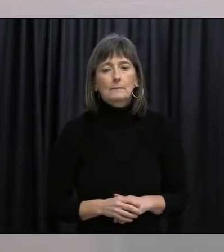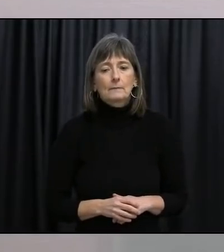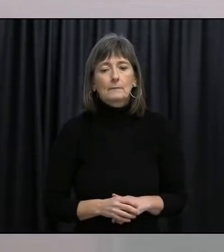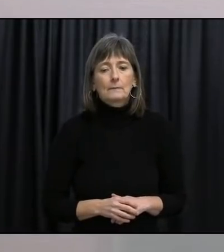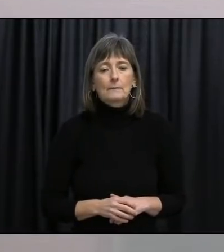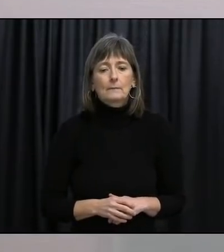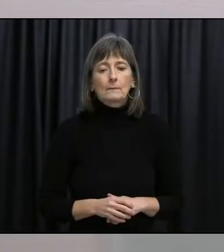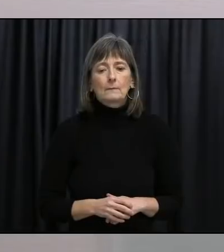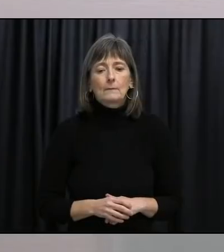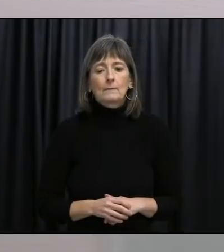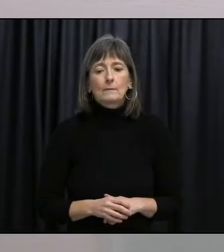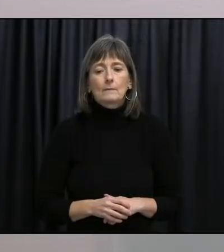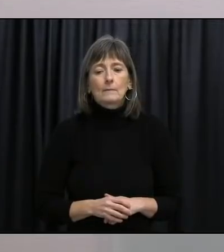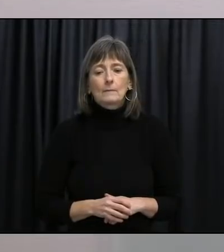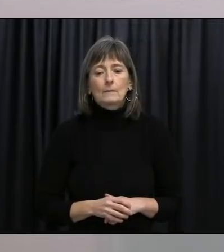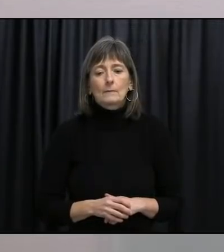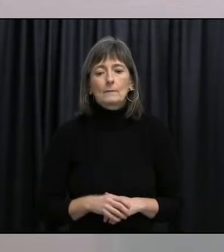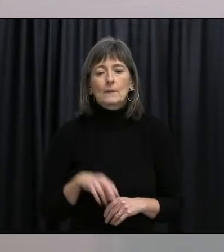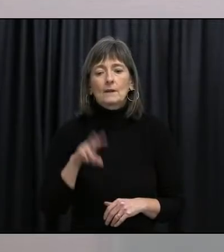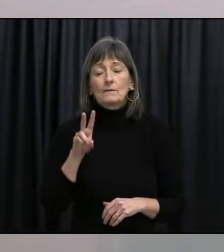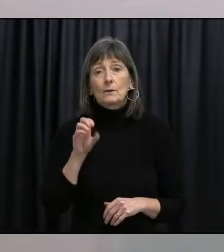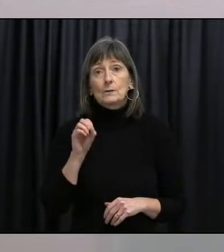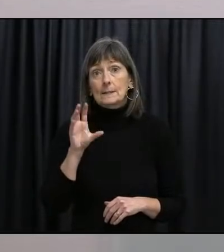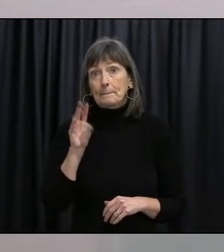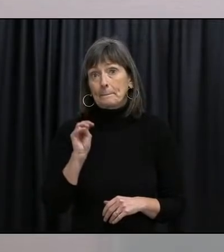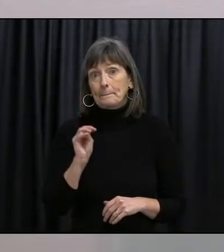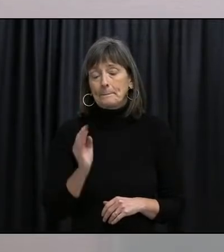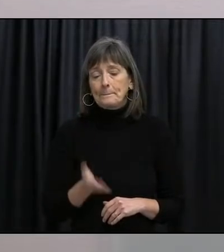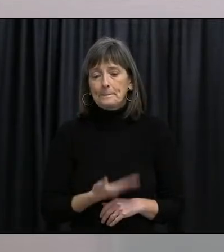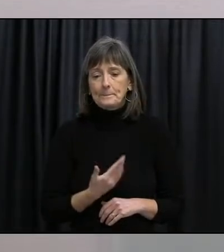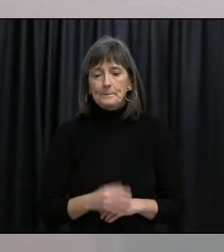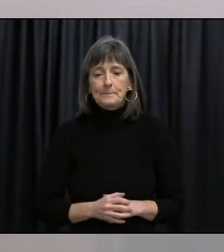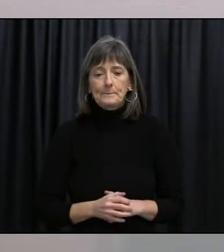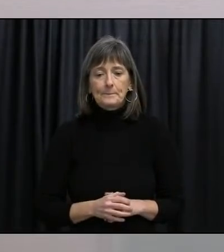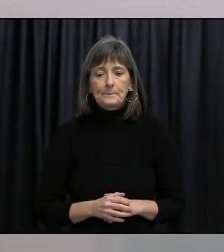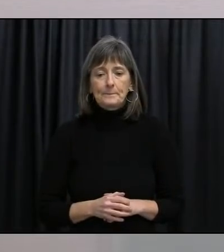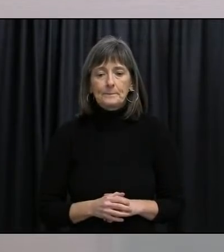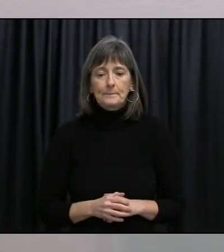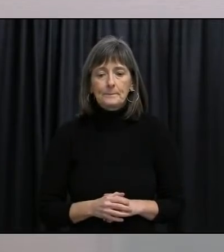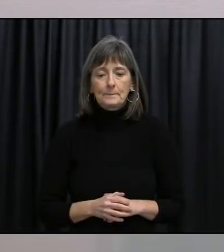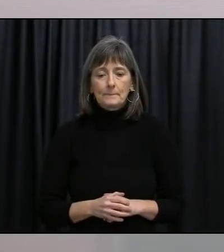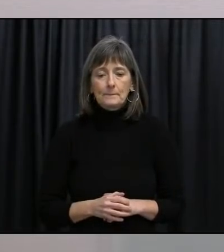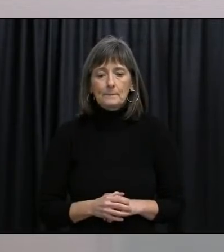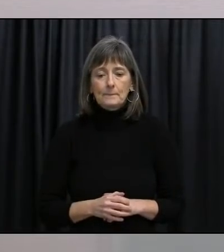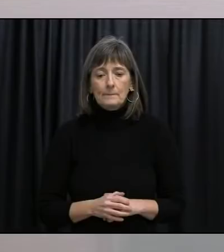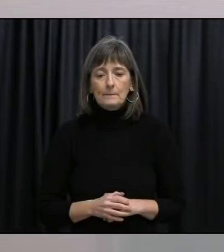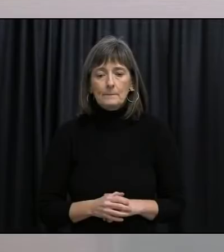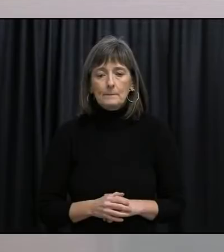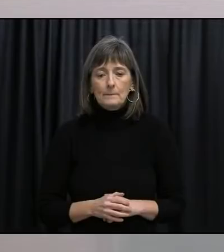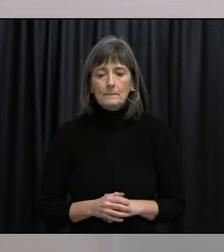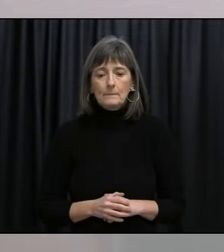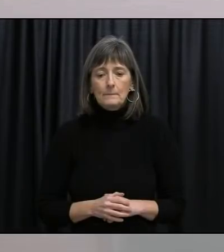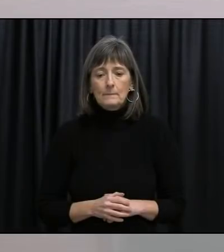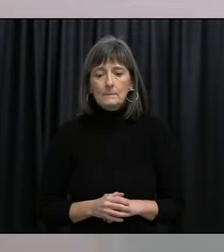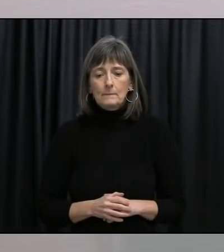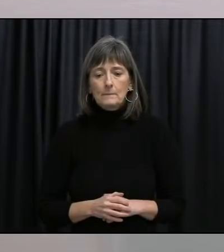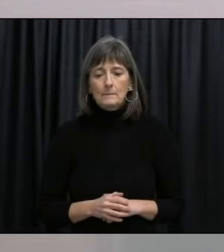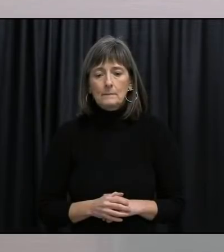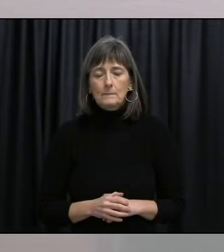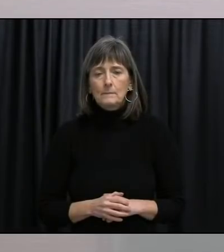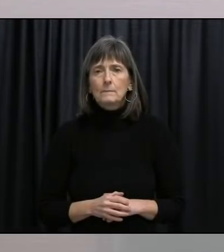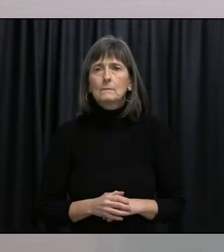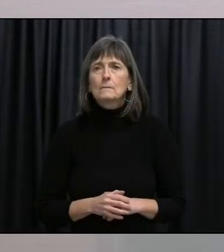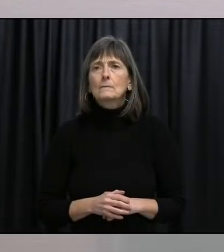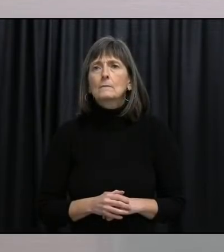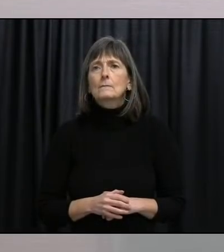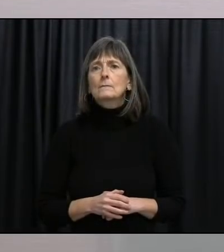Our next questions are from Allison King with VOCM. Please go ahead. Hi, I'm just wondering if you guys are aware of any Newfoundlanders and